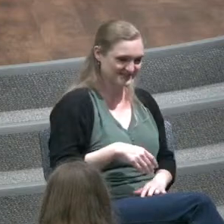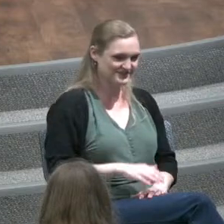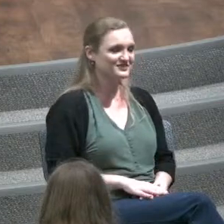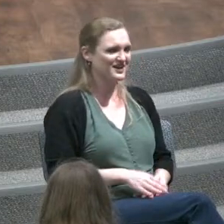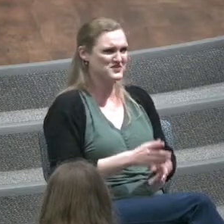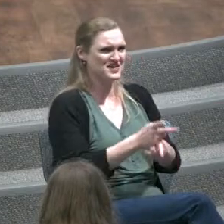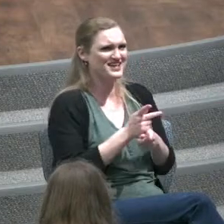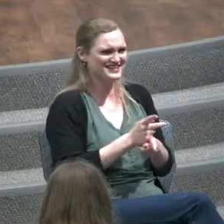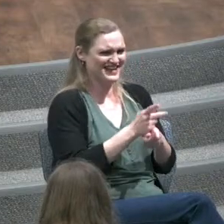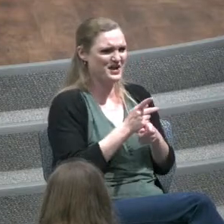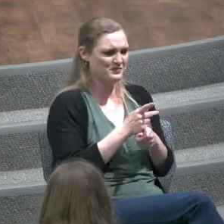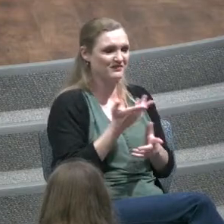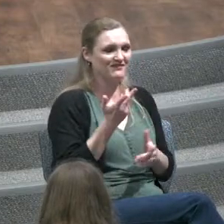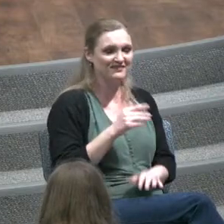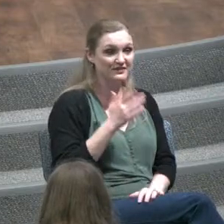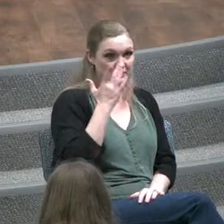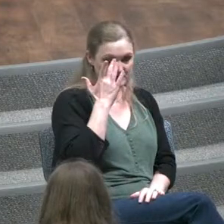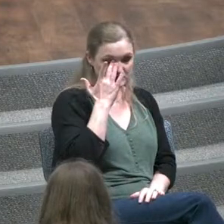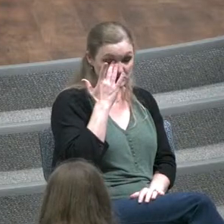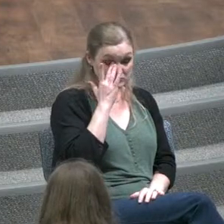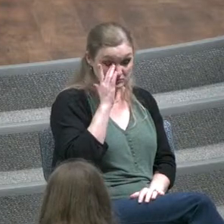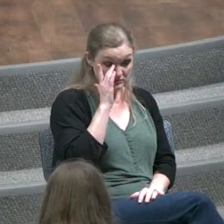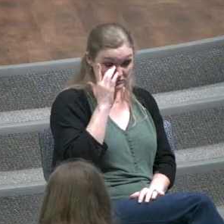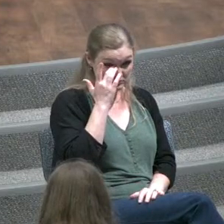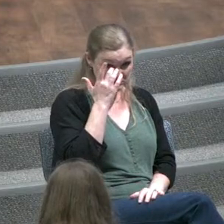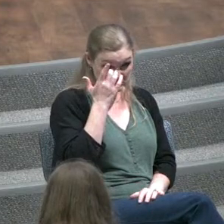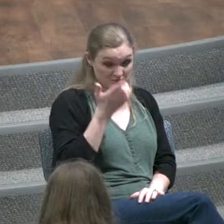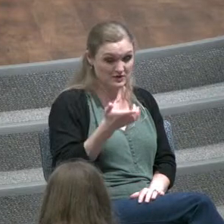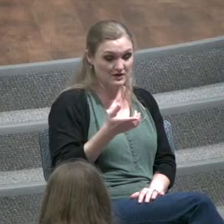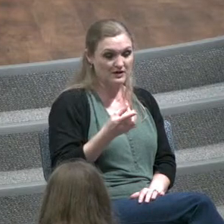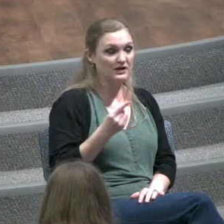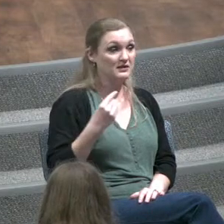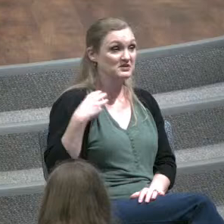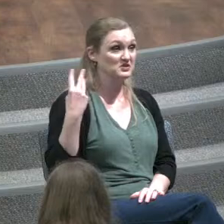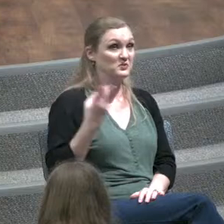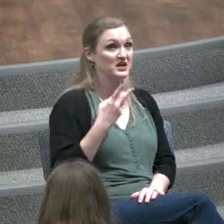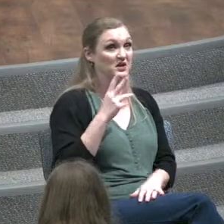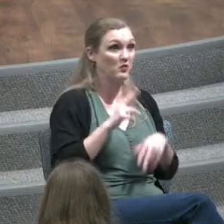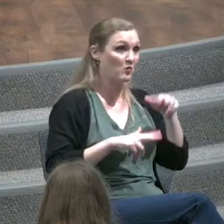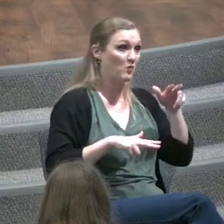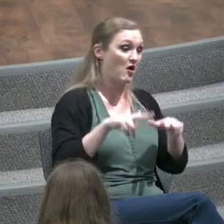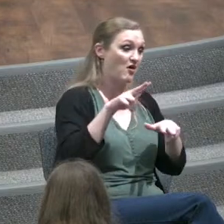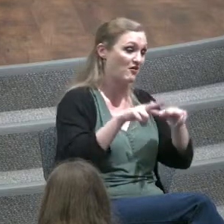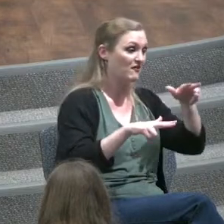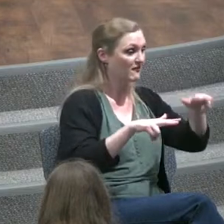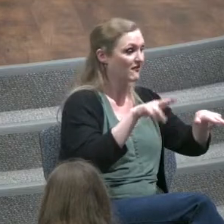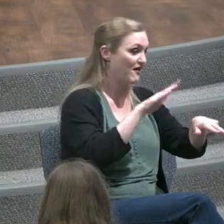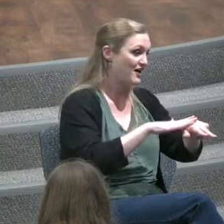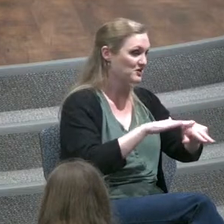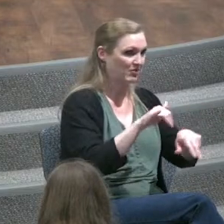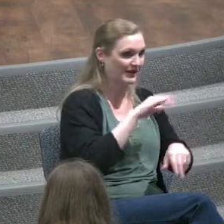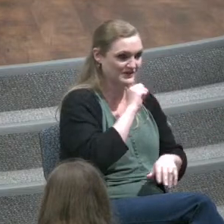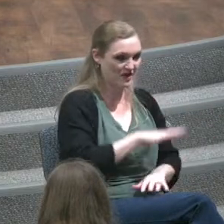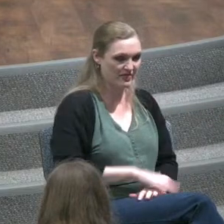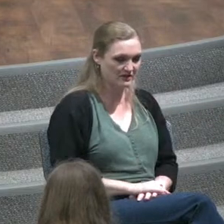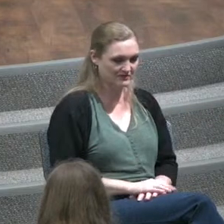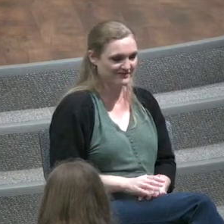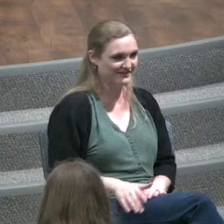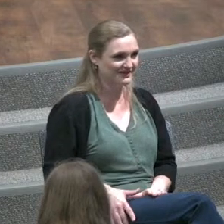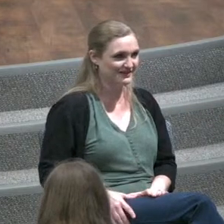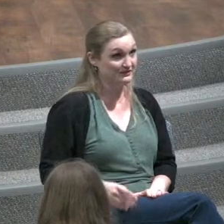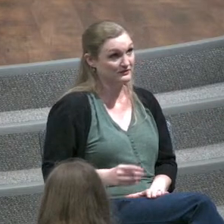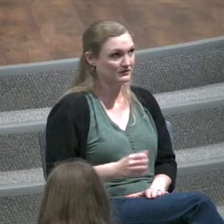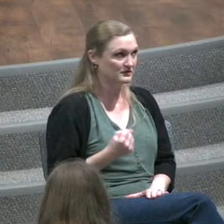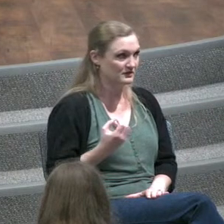has been preserved to that level. And then, of course, we get to walk on them. We get to walk on them like it was nothing. And of course, so in